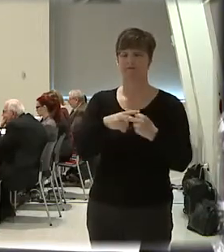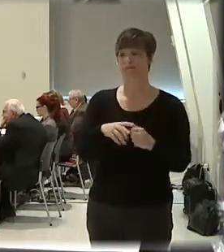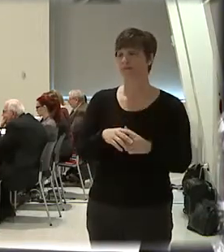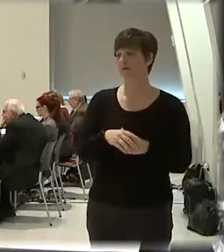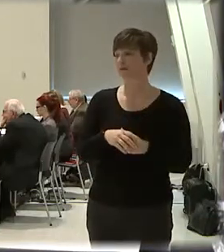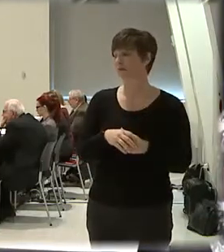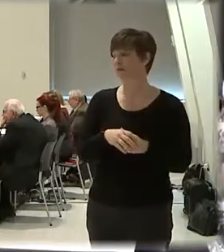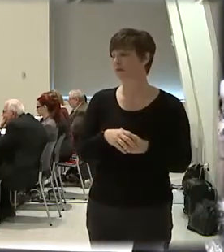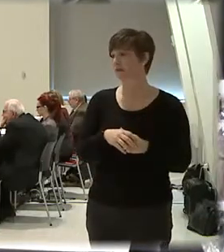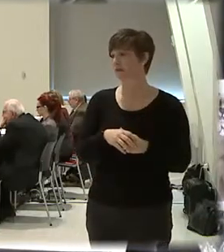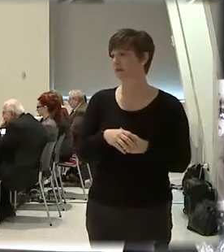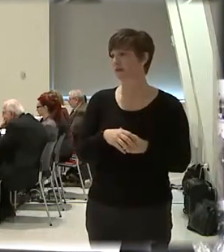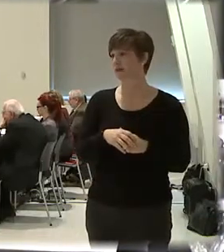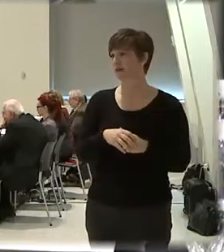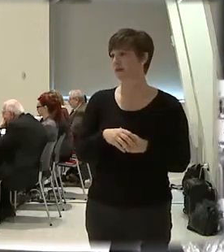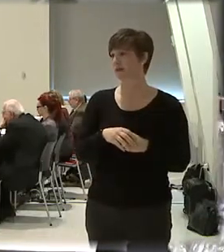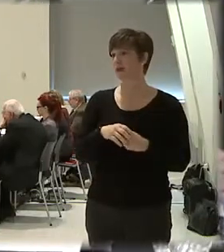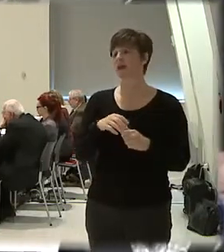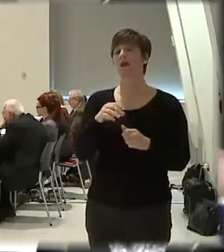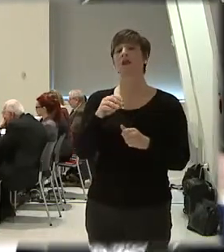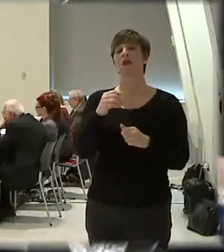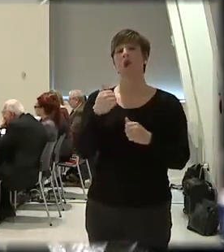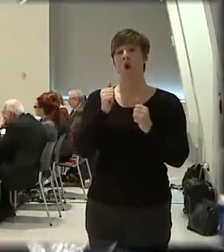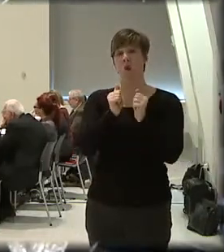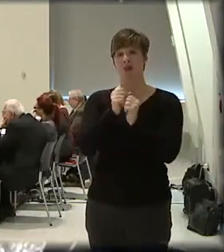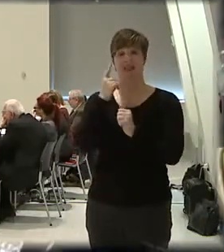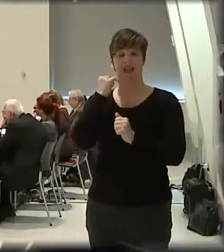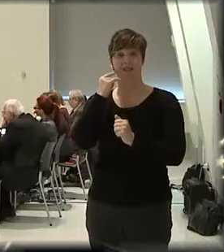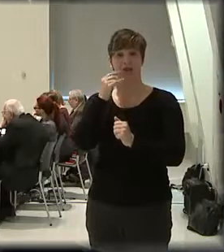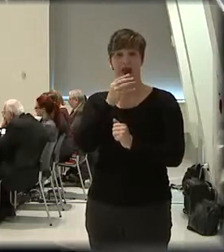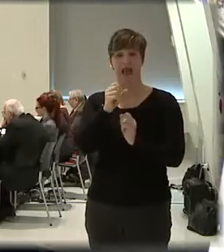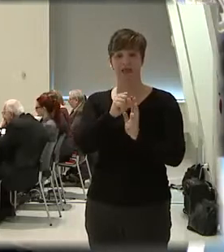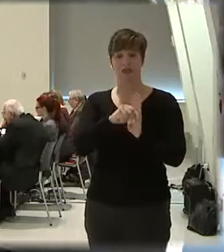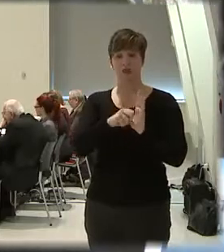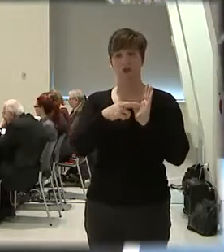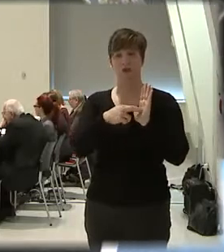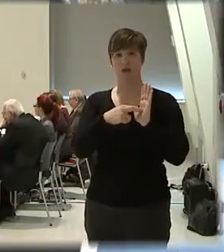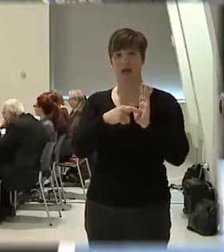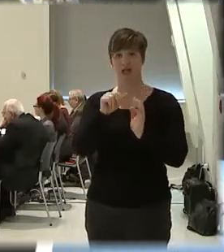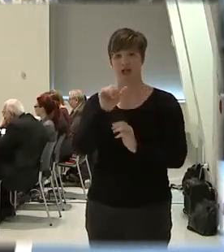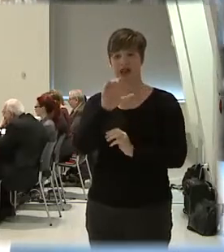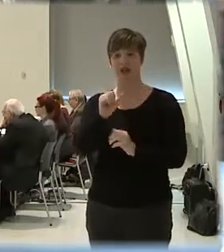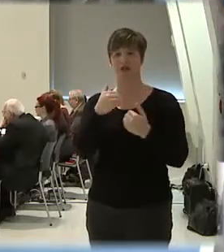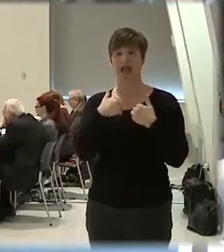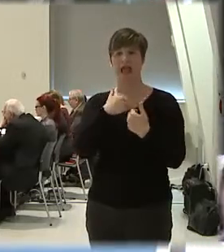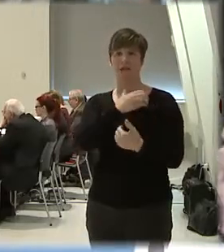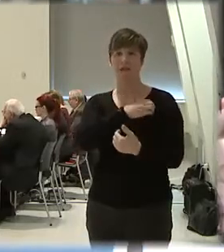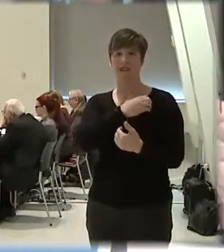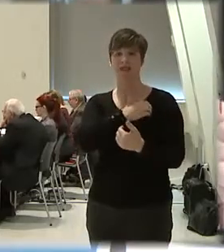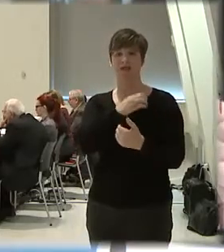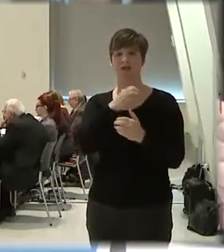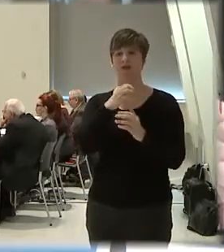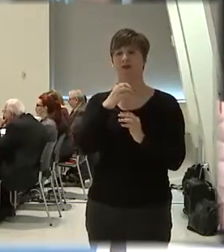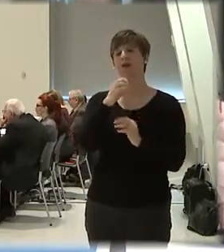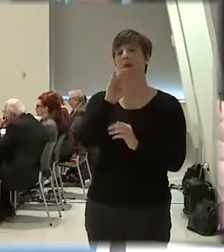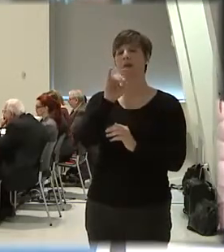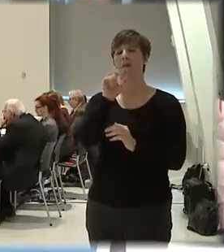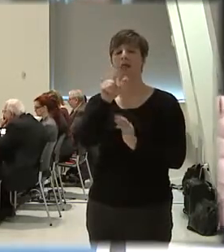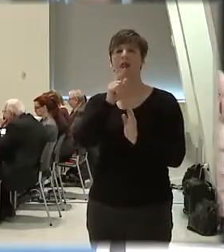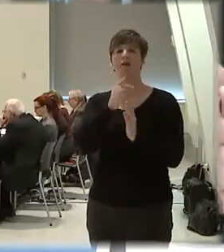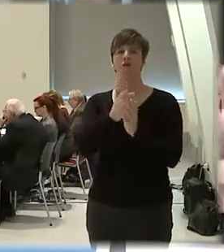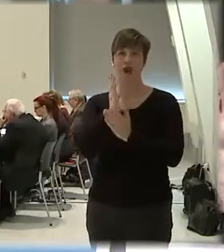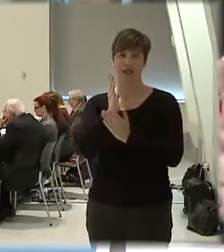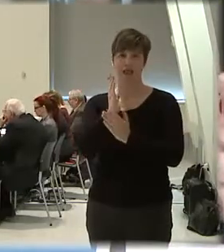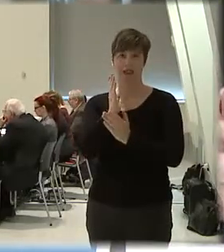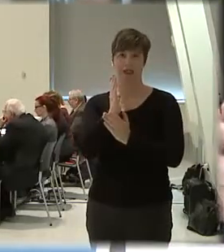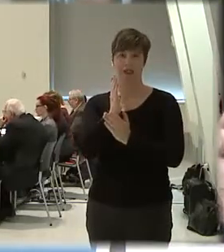Along with your California, along with our State Records Retention Act, we also have a Peace Officer Bill of Rights